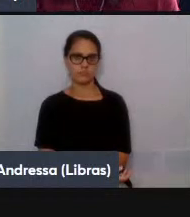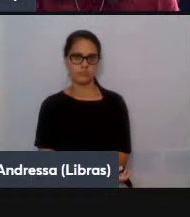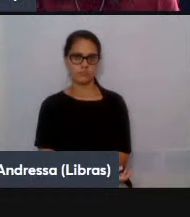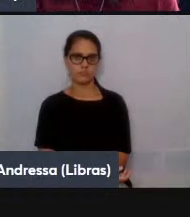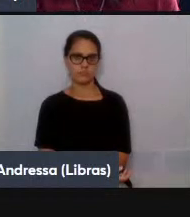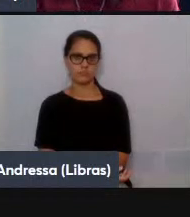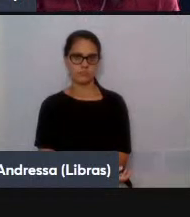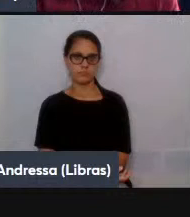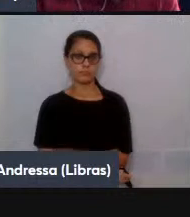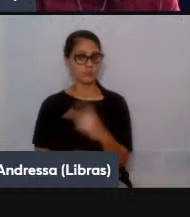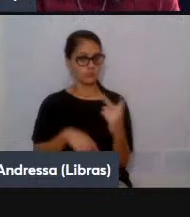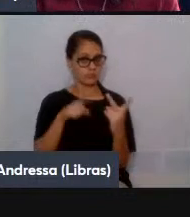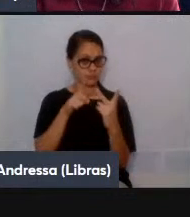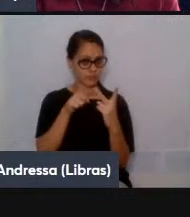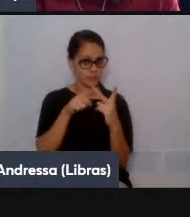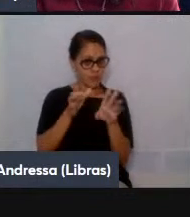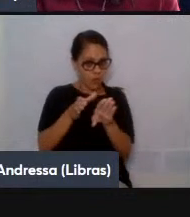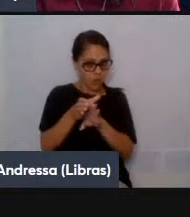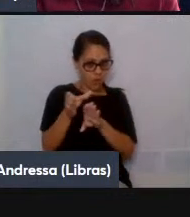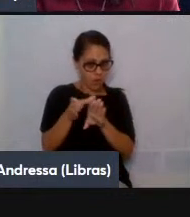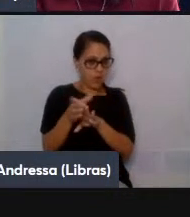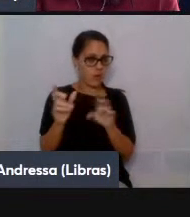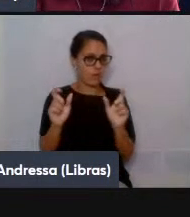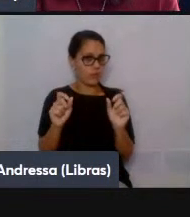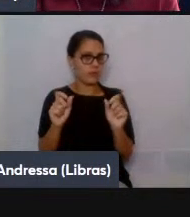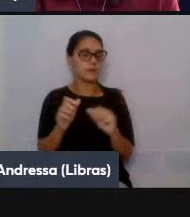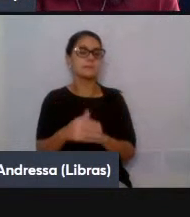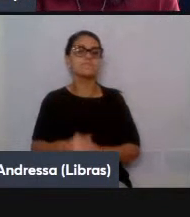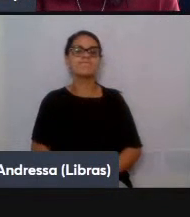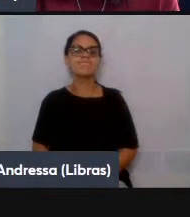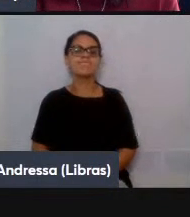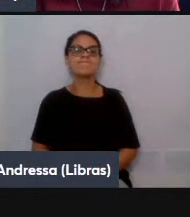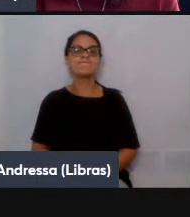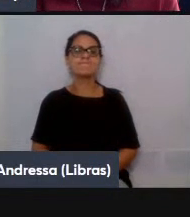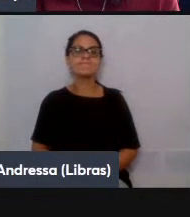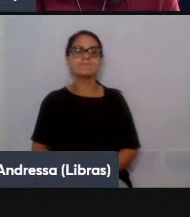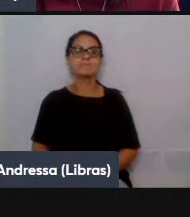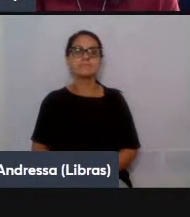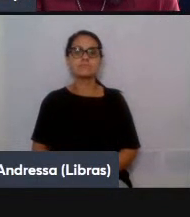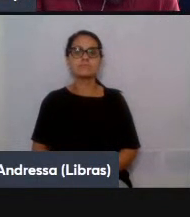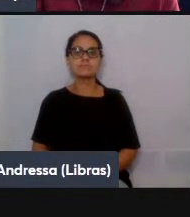O segundo conselho é não faça isso só.